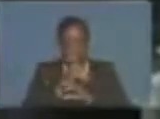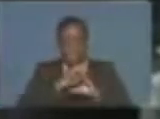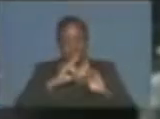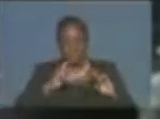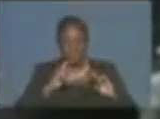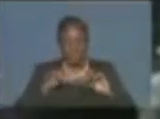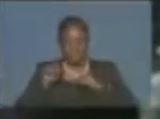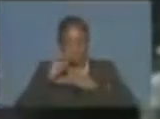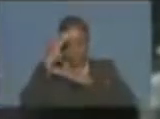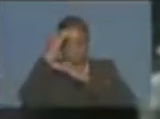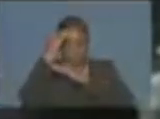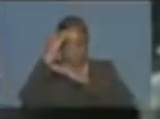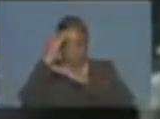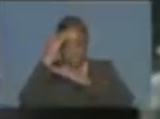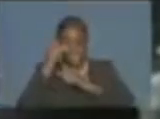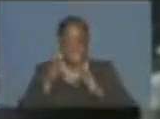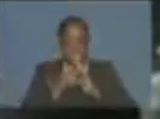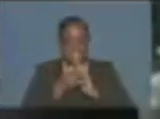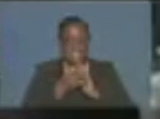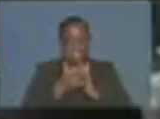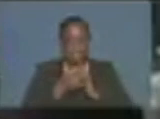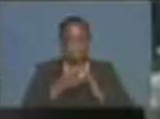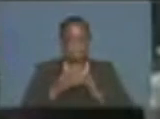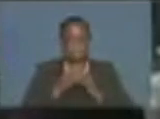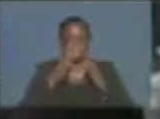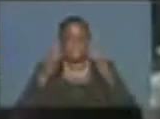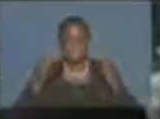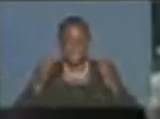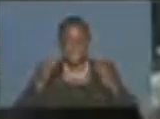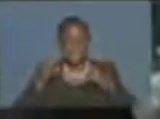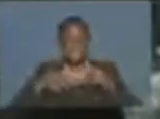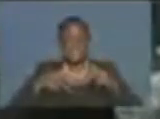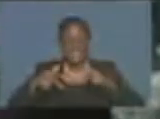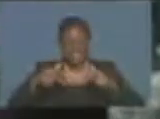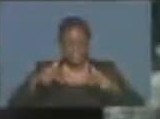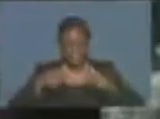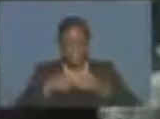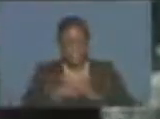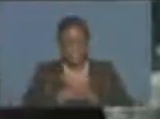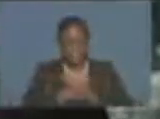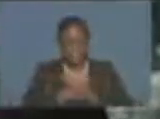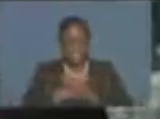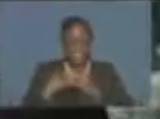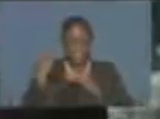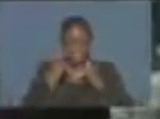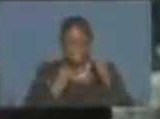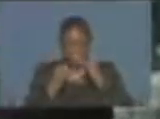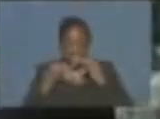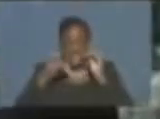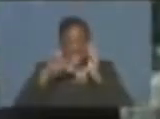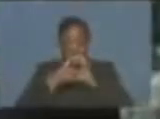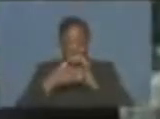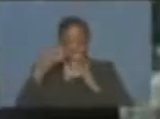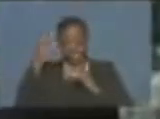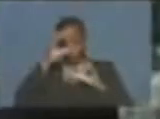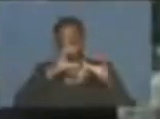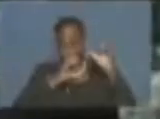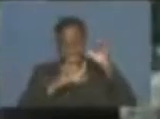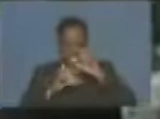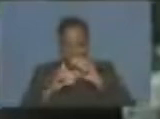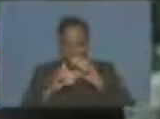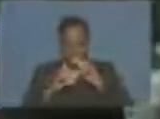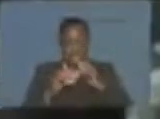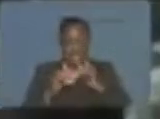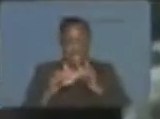guarantee you it's a very big step and a long road. The fight against crime, the fight